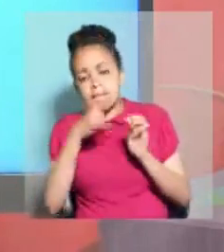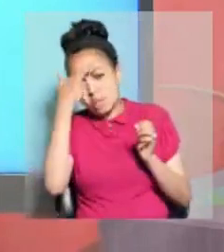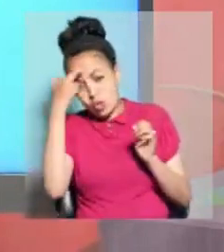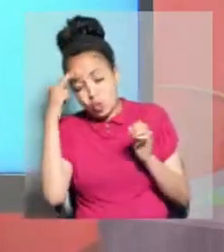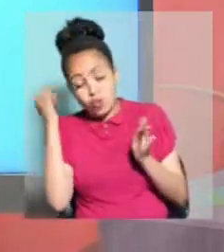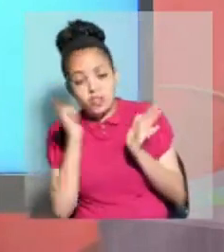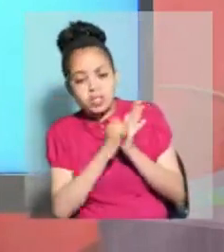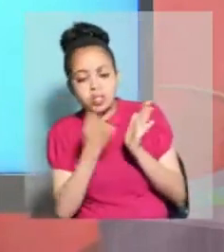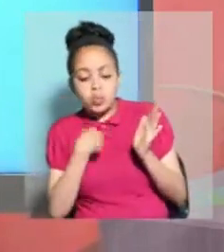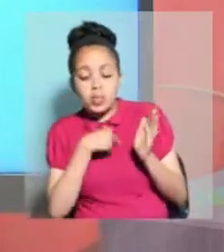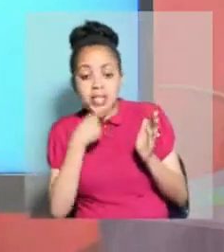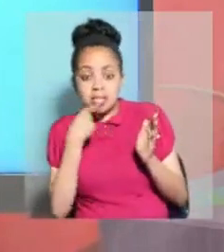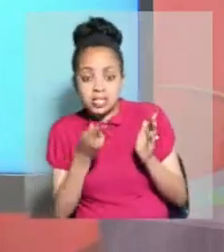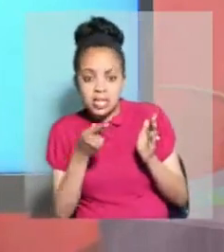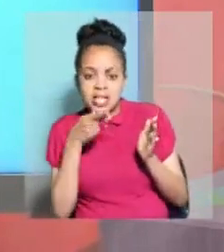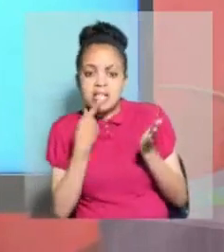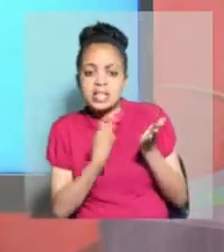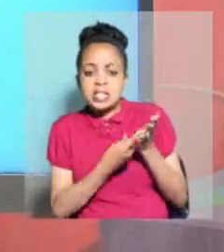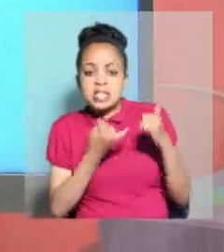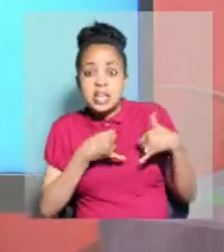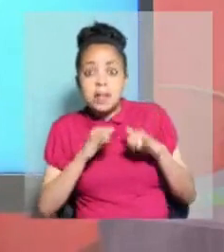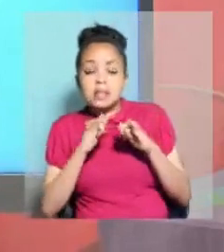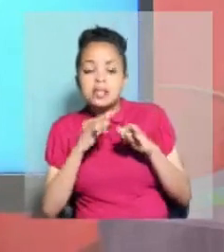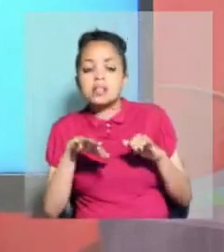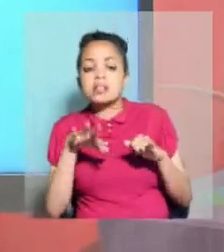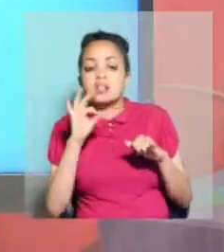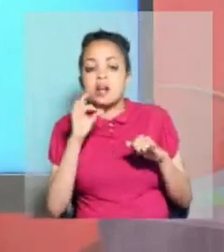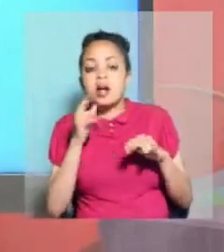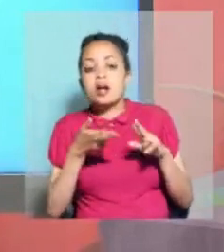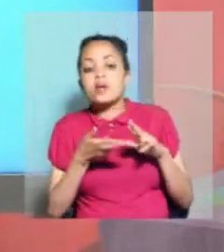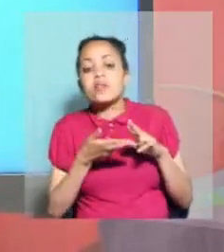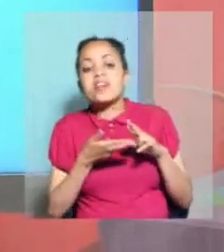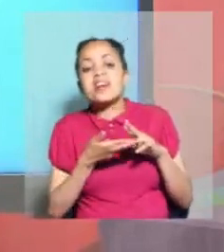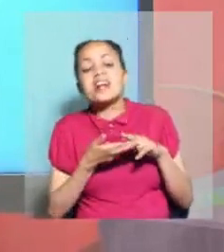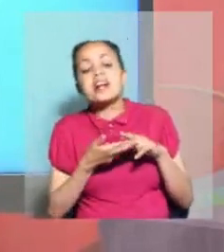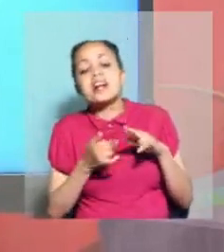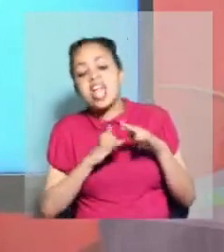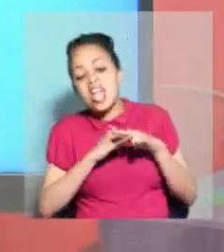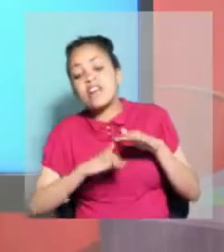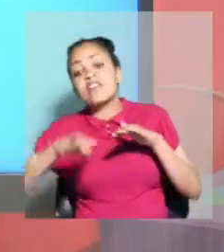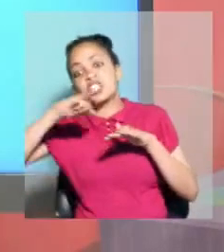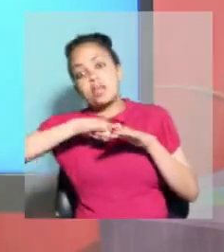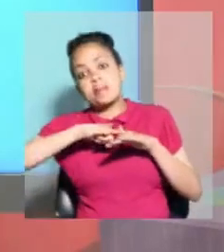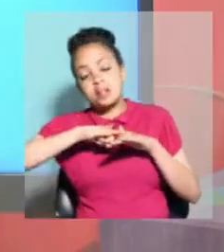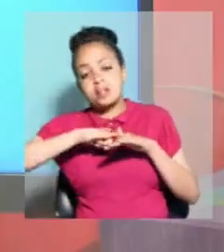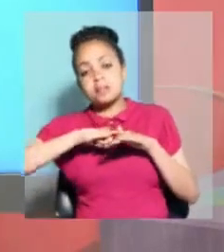Because of this, we say this like inhibitor are said to be irreversible. Well